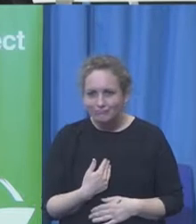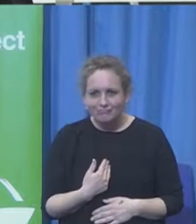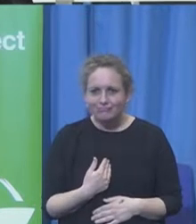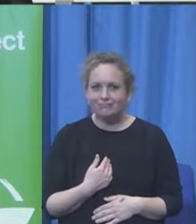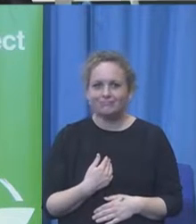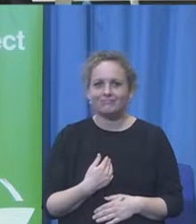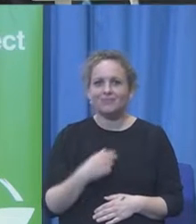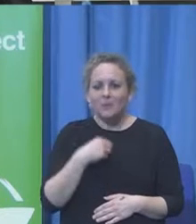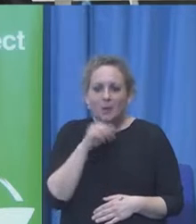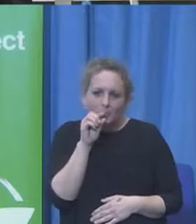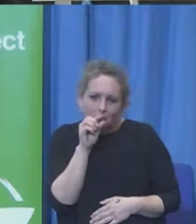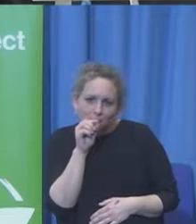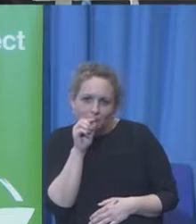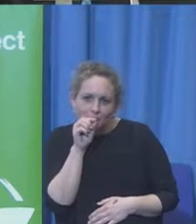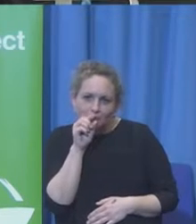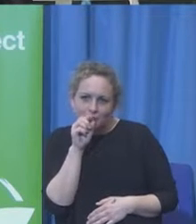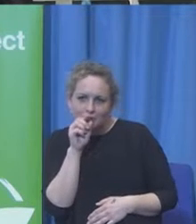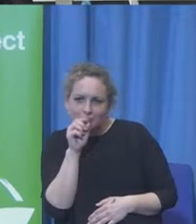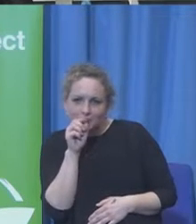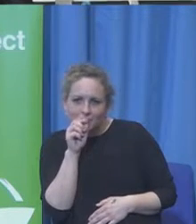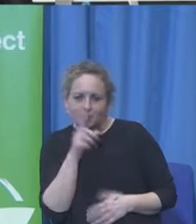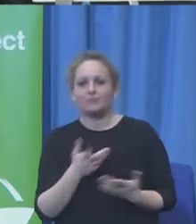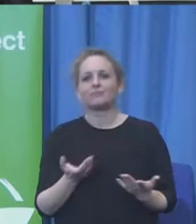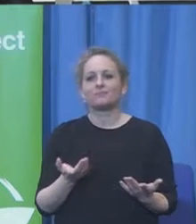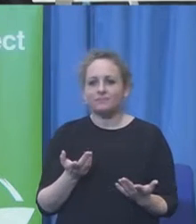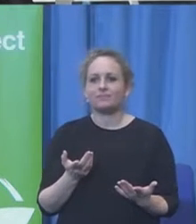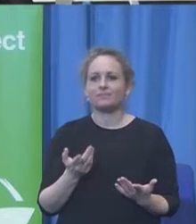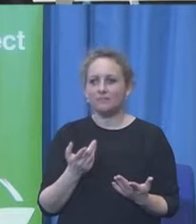low voices,